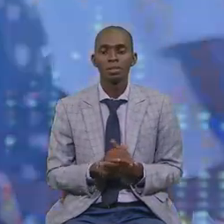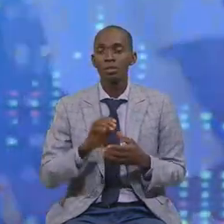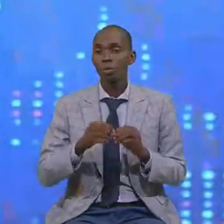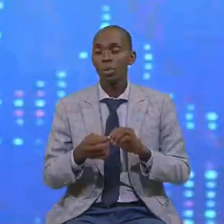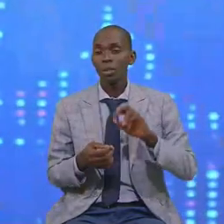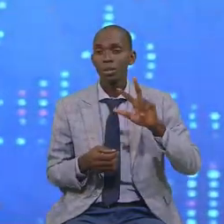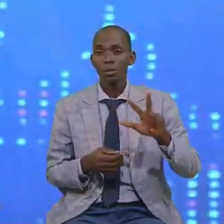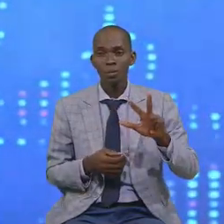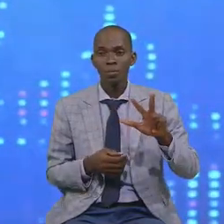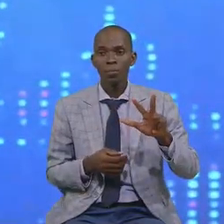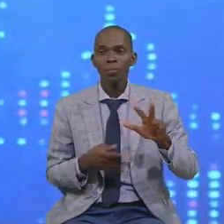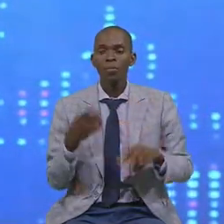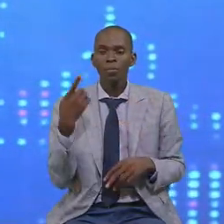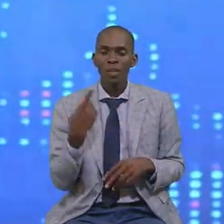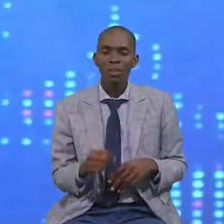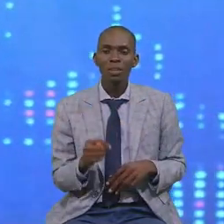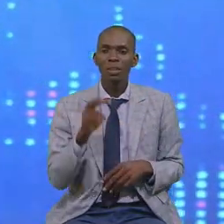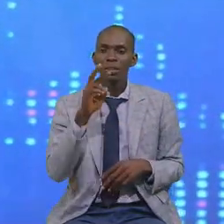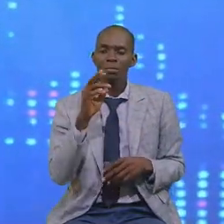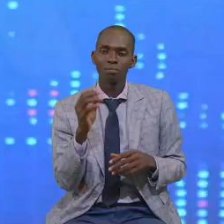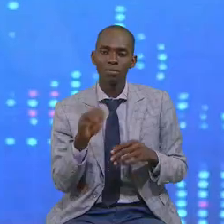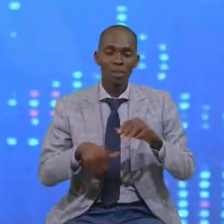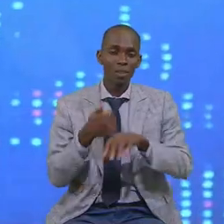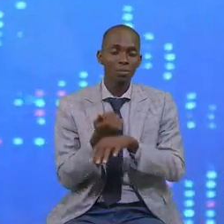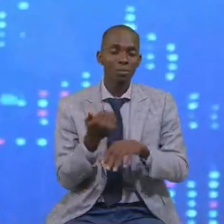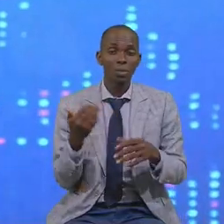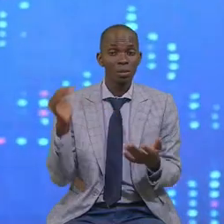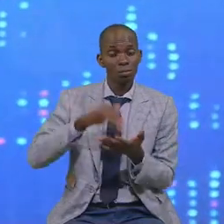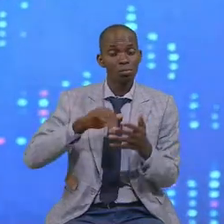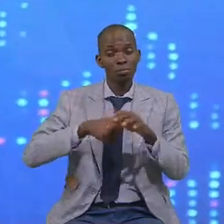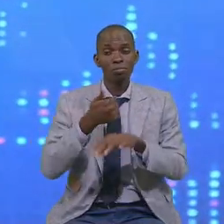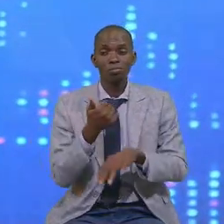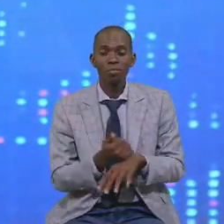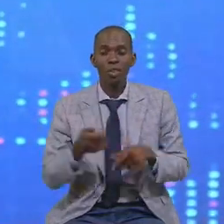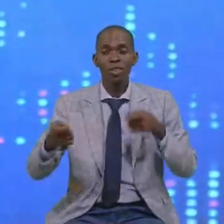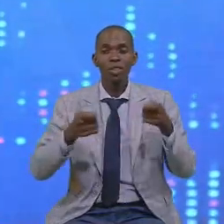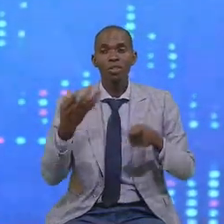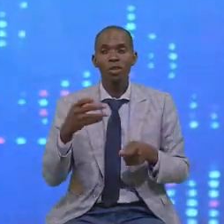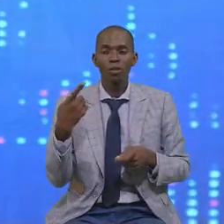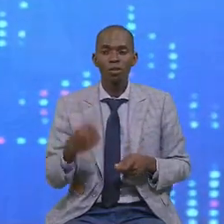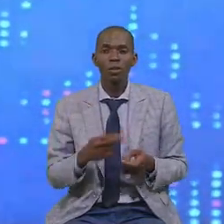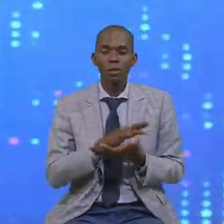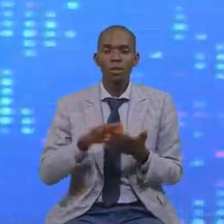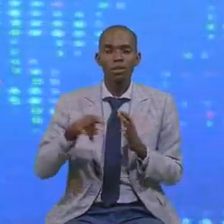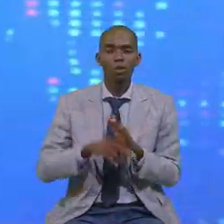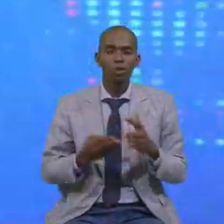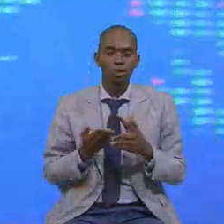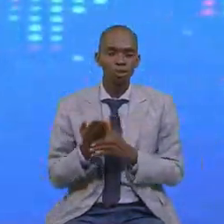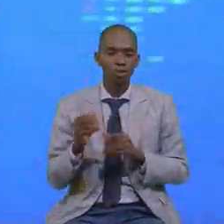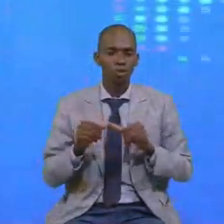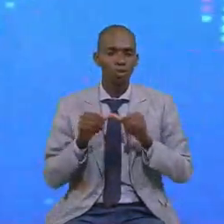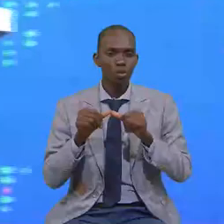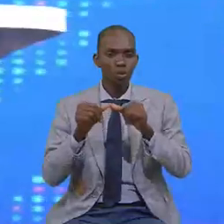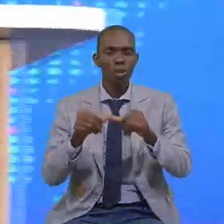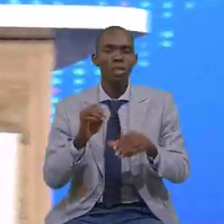then, is the re-established reign of the righteous through steadfastness in